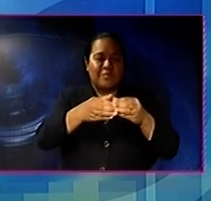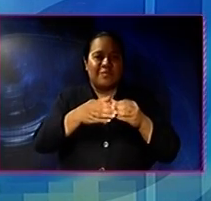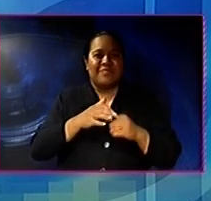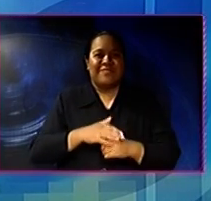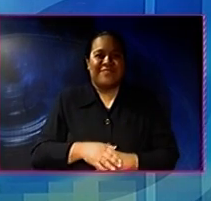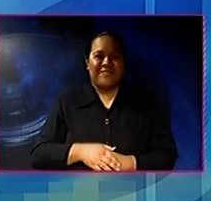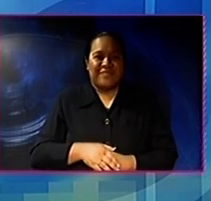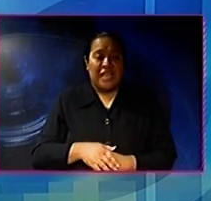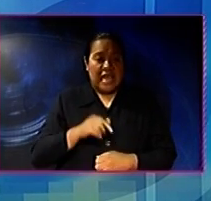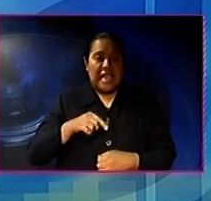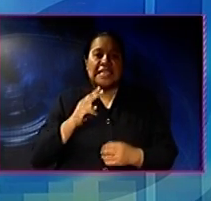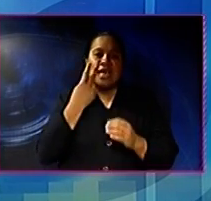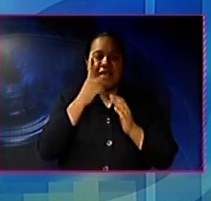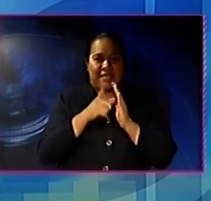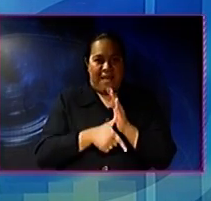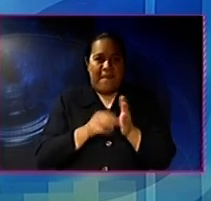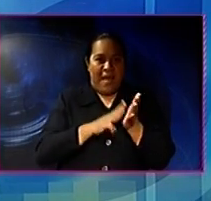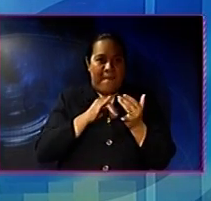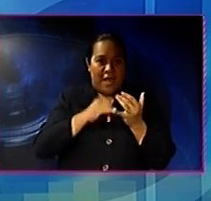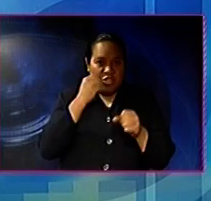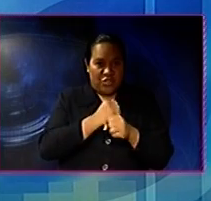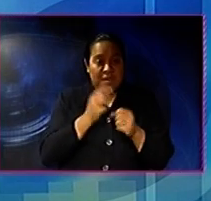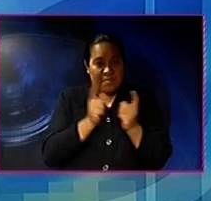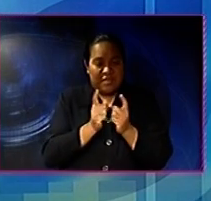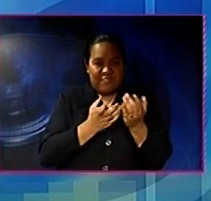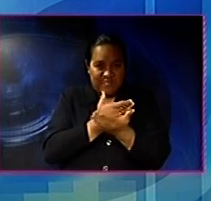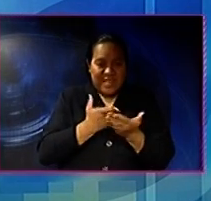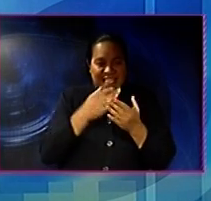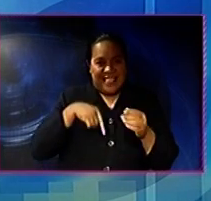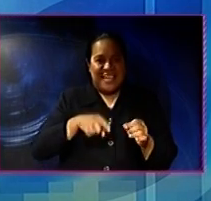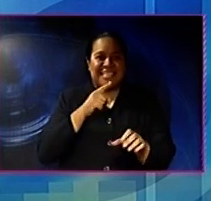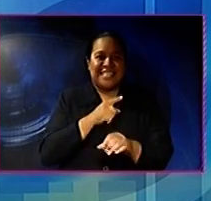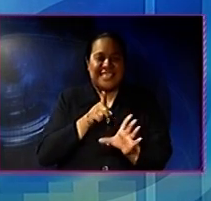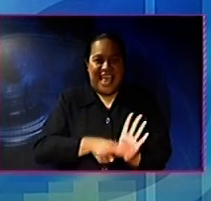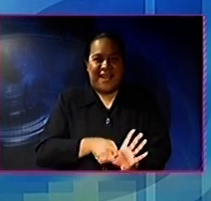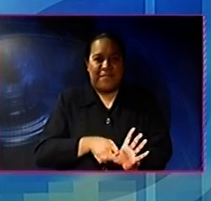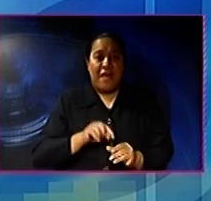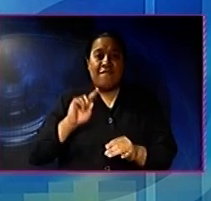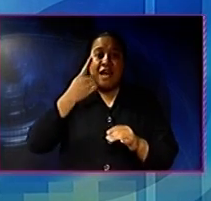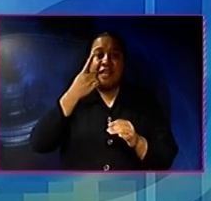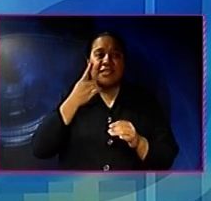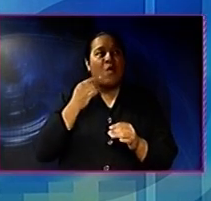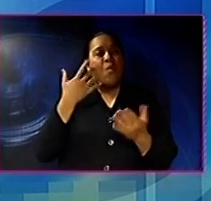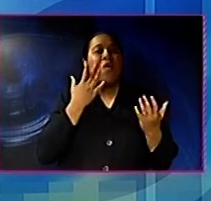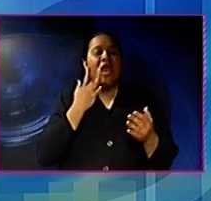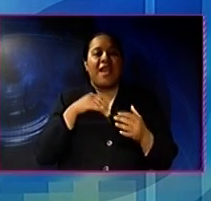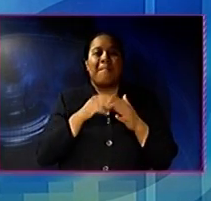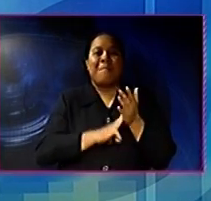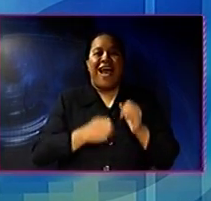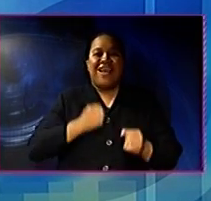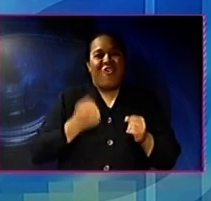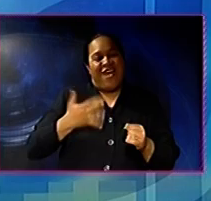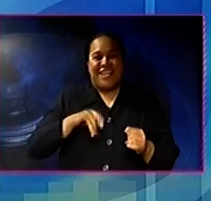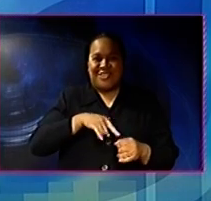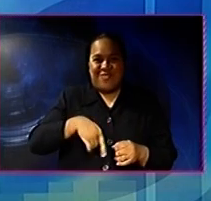region forward. This is the second MSG Foreign Ministers meeting held this year. The first was held in Suva in